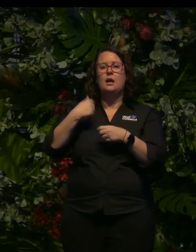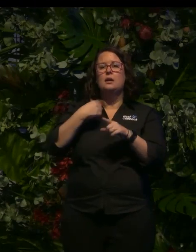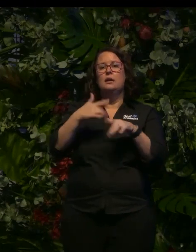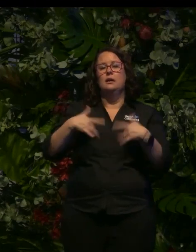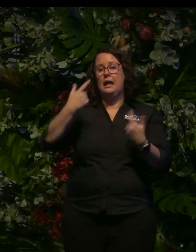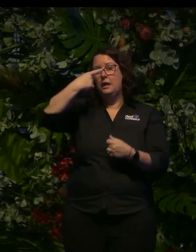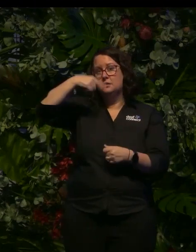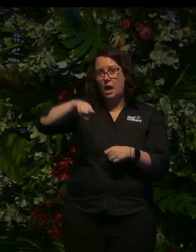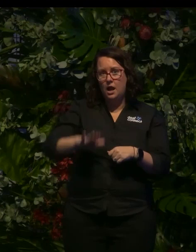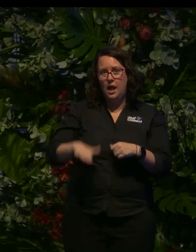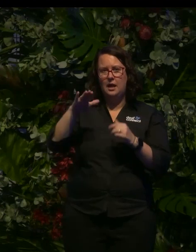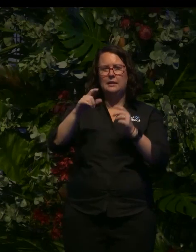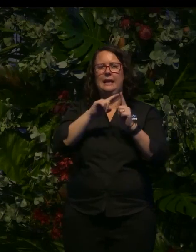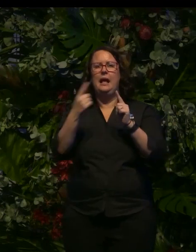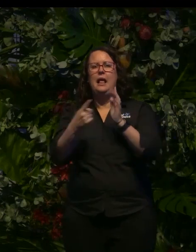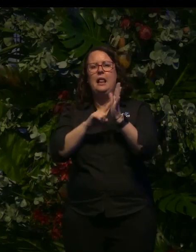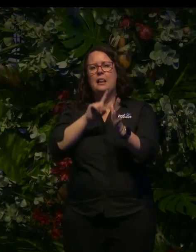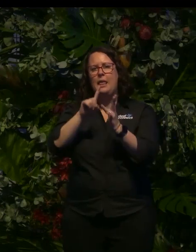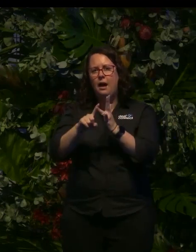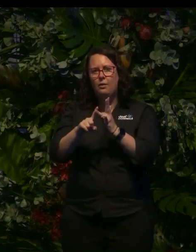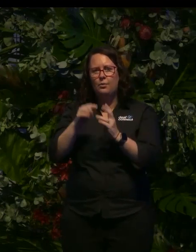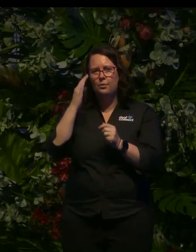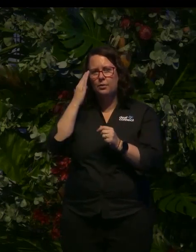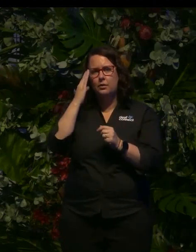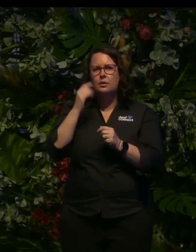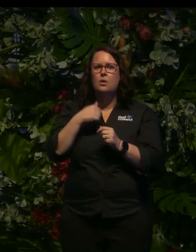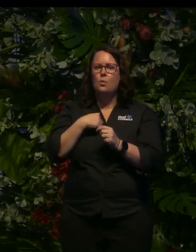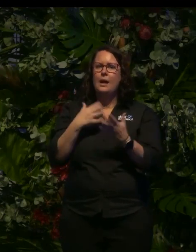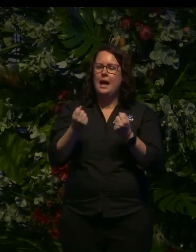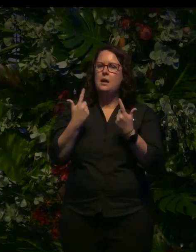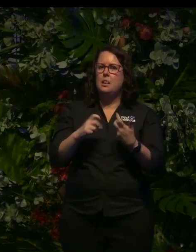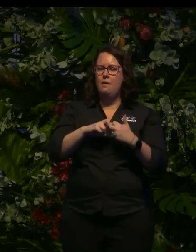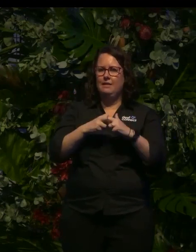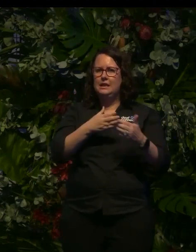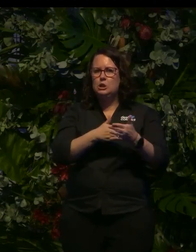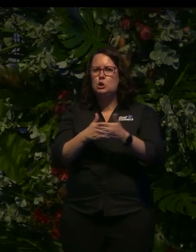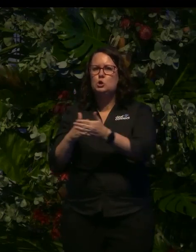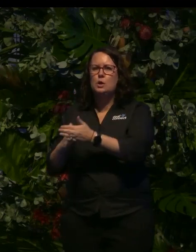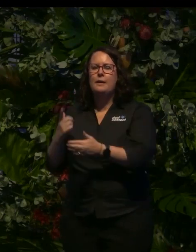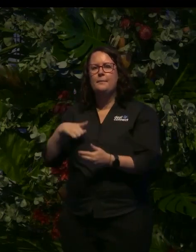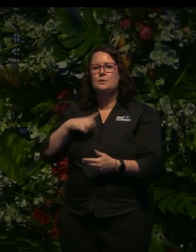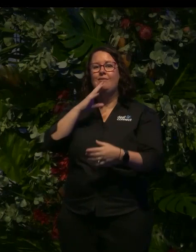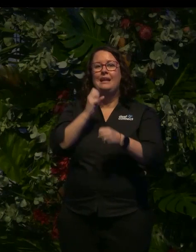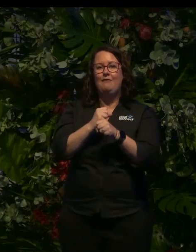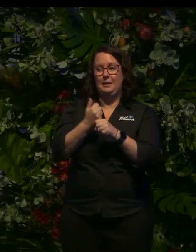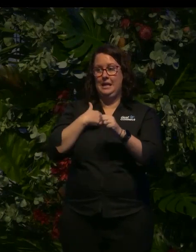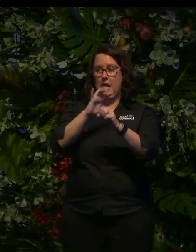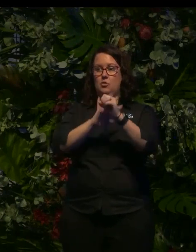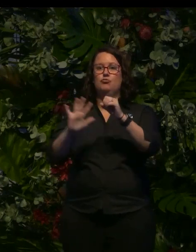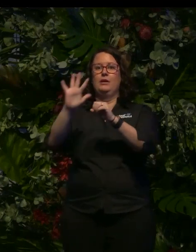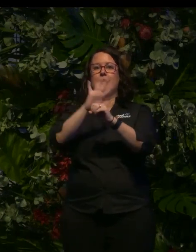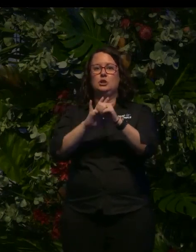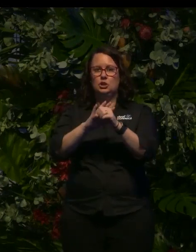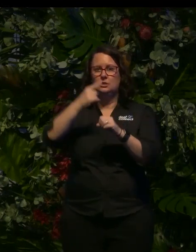first languages, holding the Thai ID cards. We have faced a lot of issues because of the government in our regions,